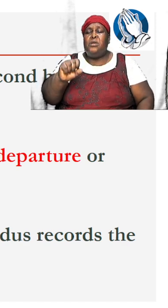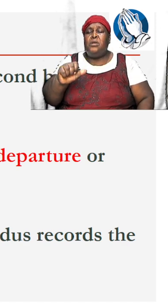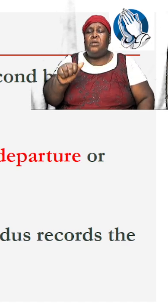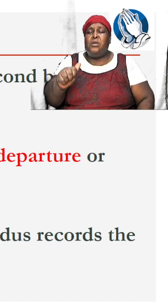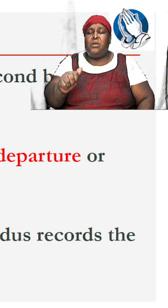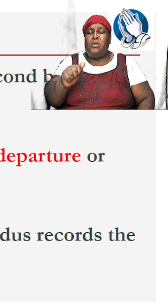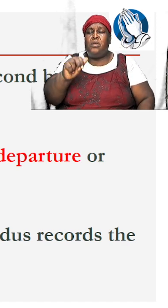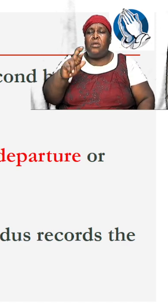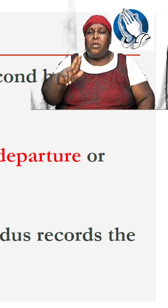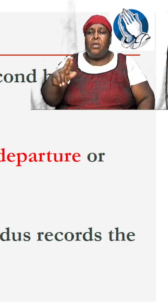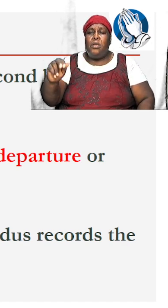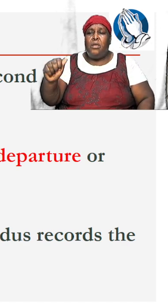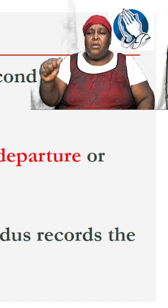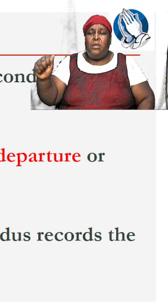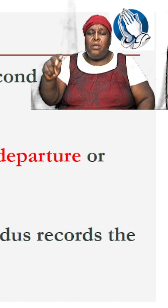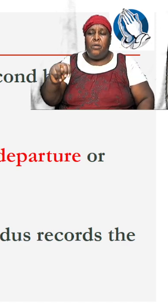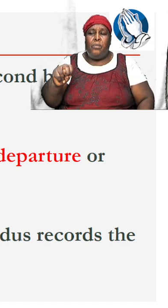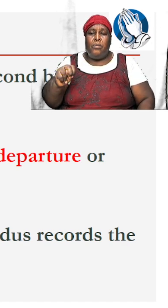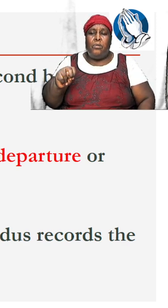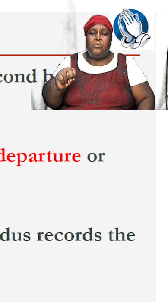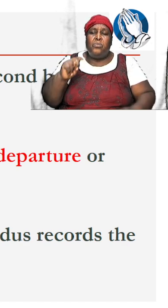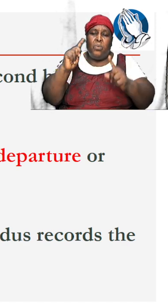to go back for the people.